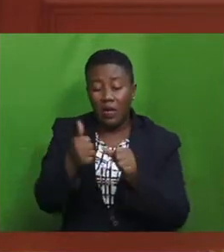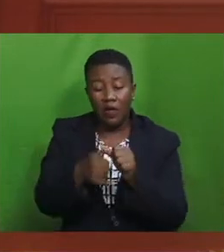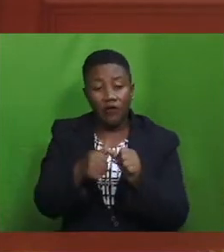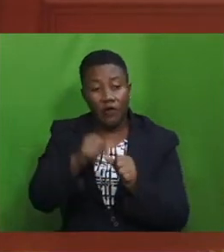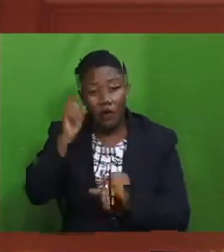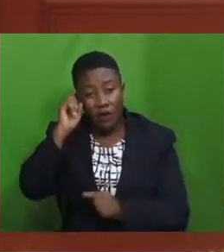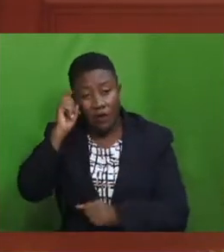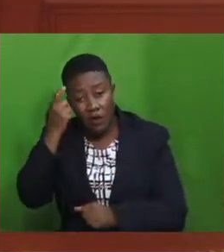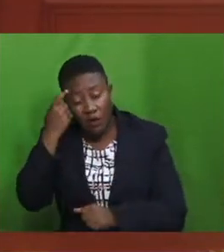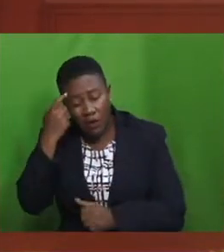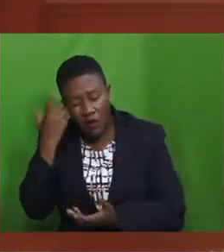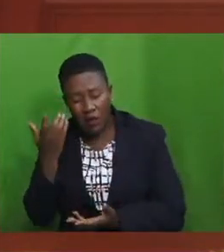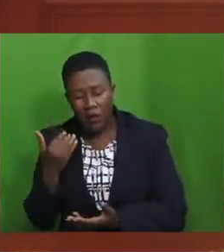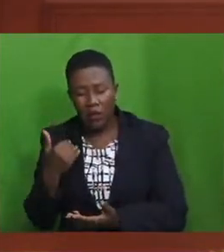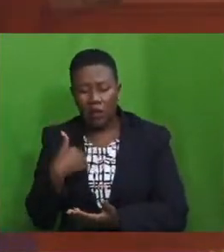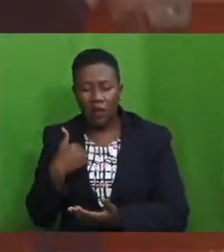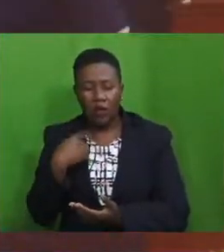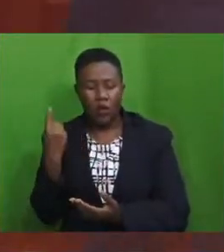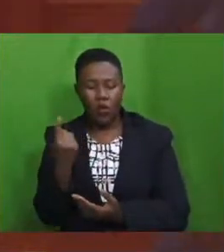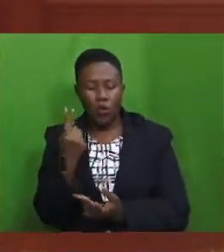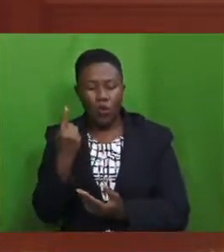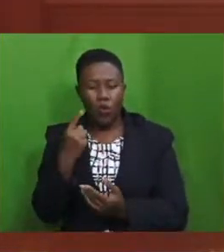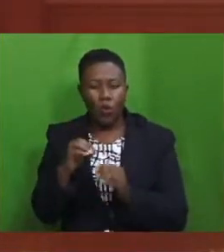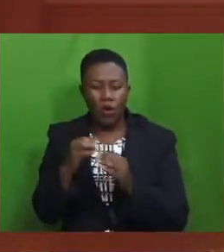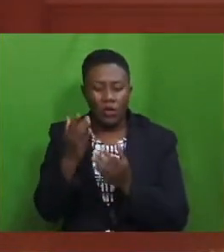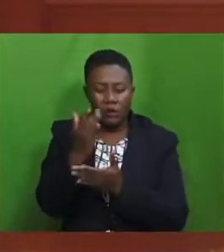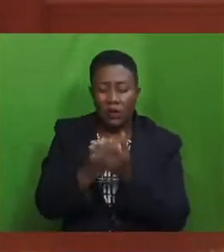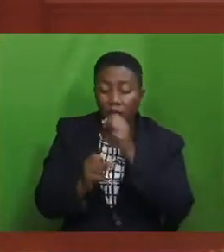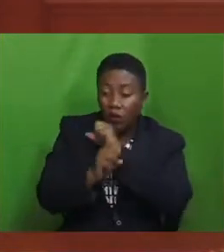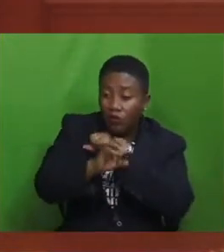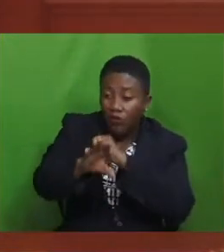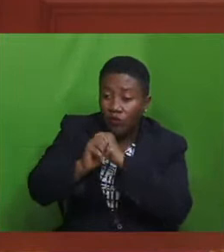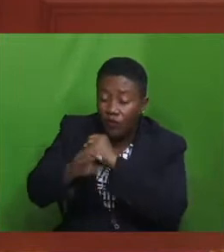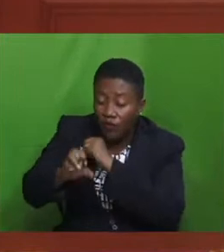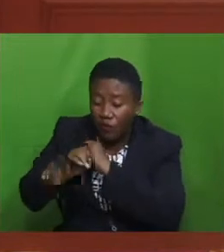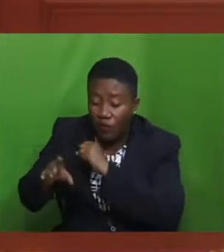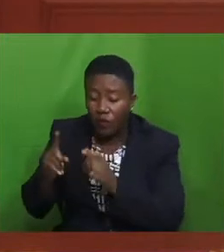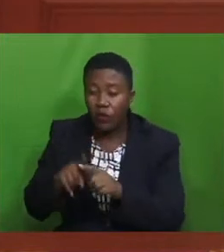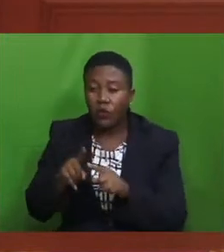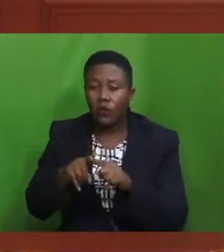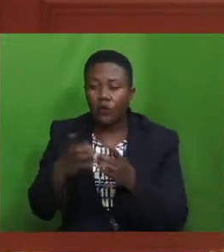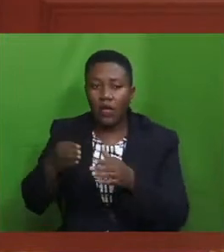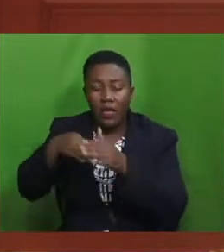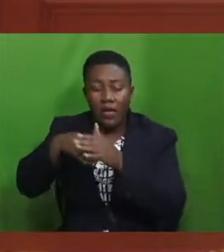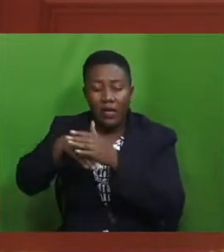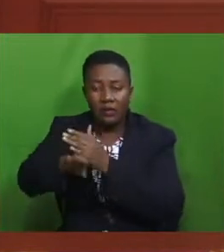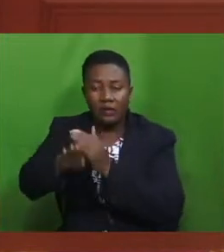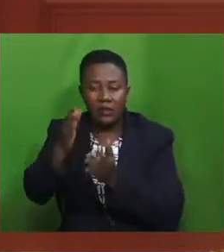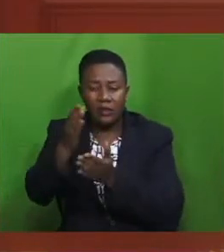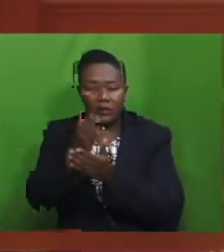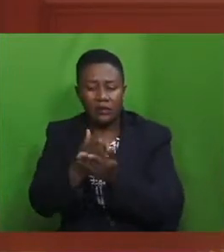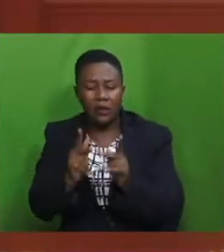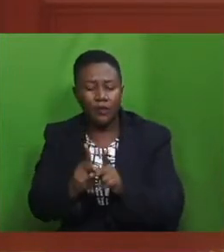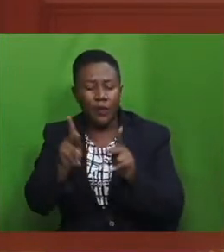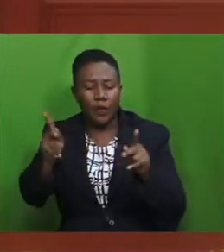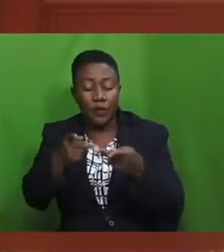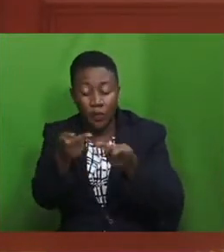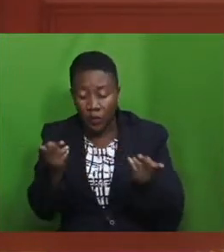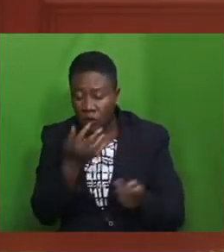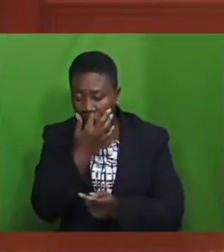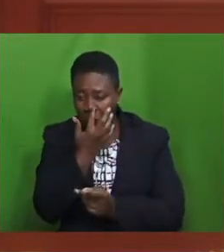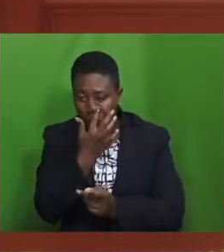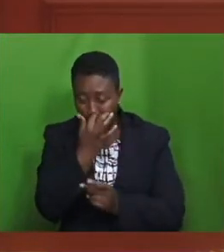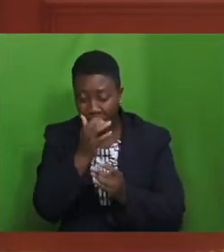there is usually an official advertisement to fill certain public positions. In the last 4